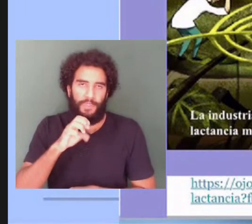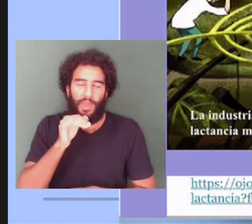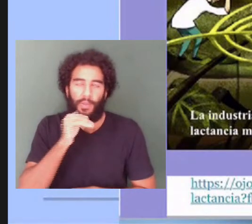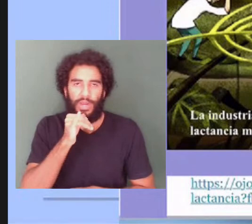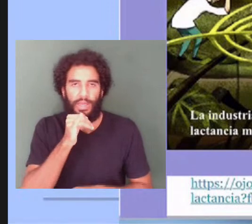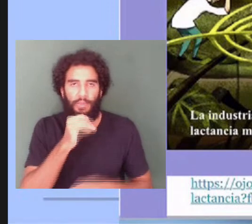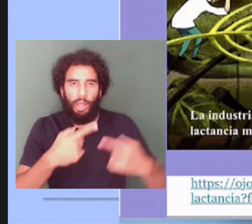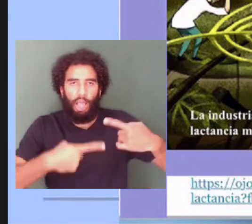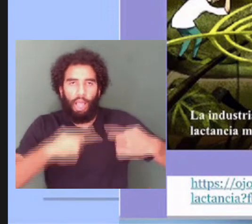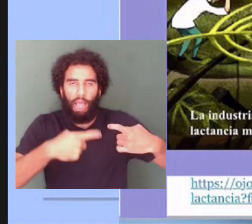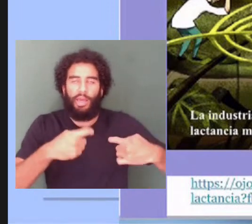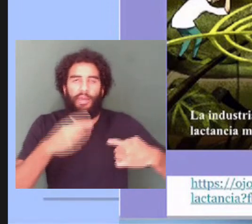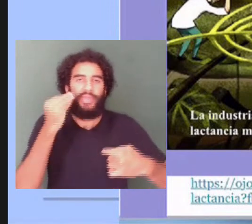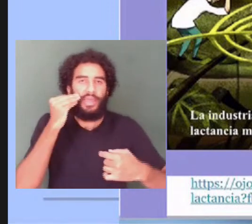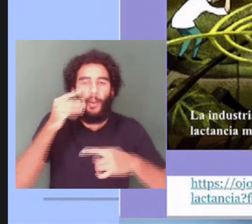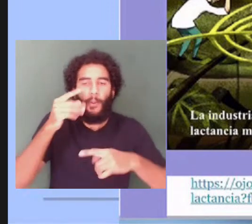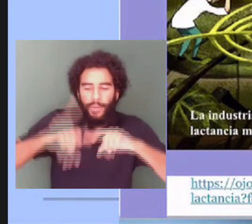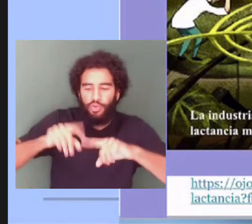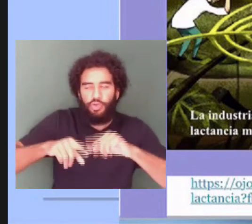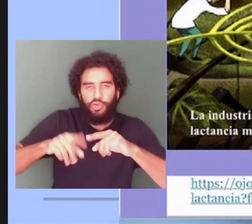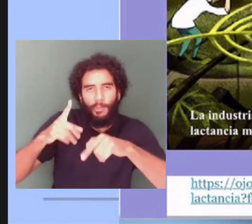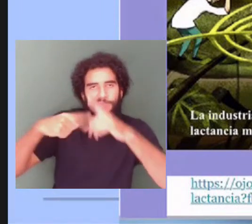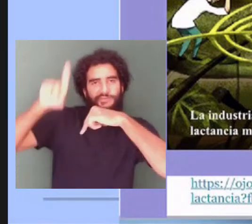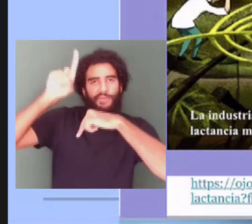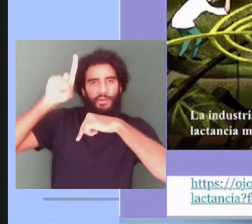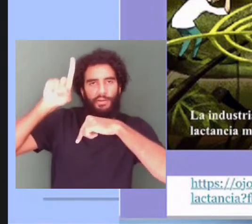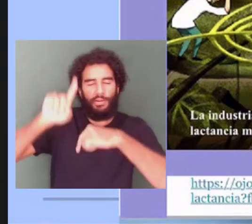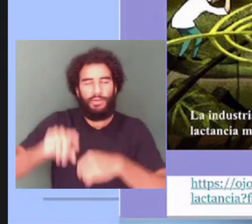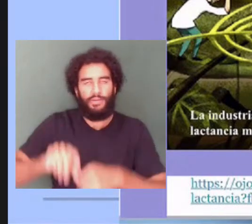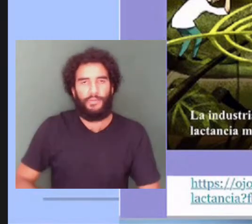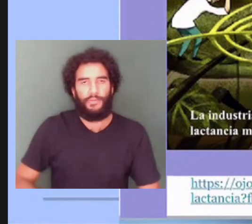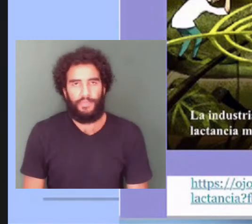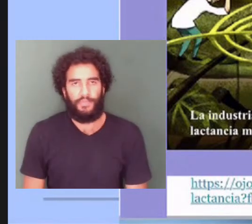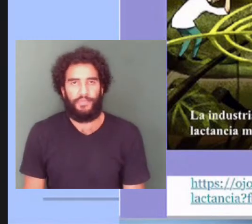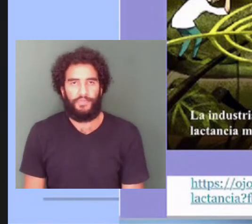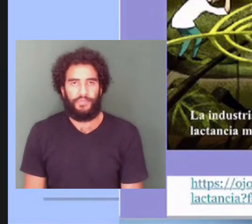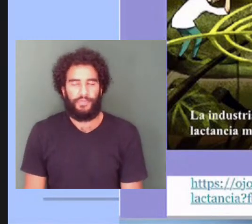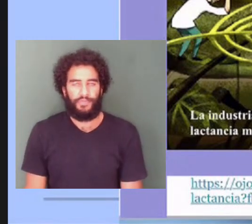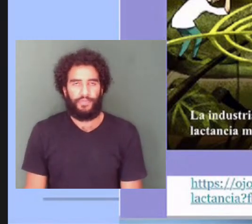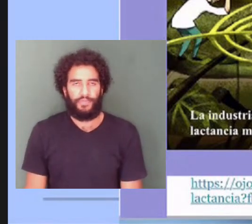the wars, so that they can promote their products and have gains.